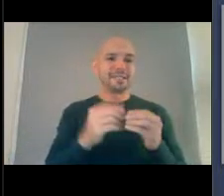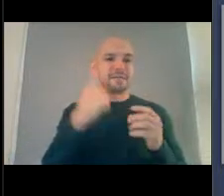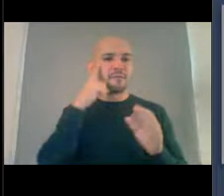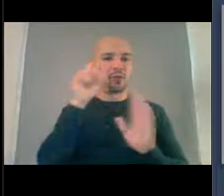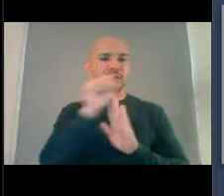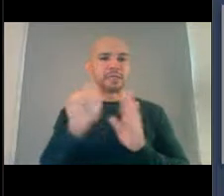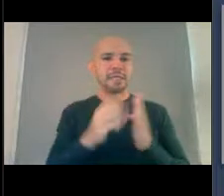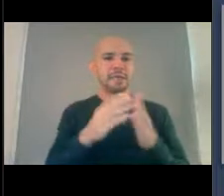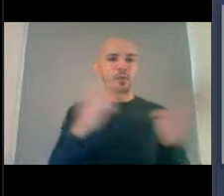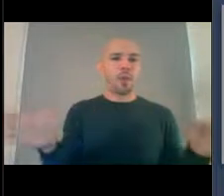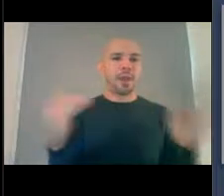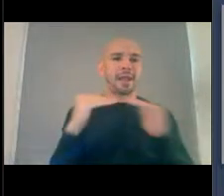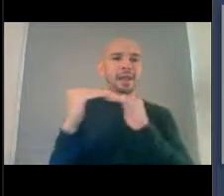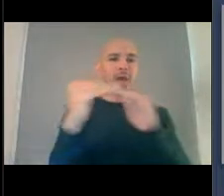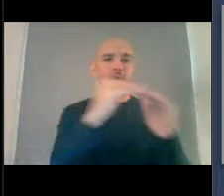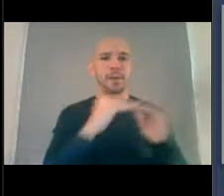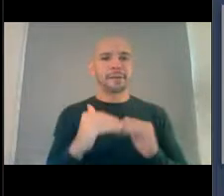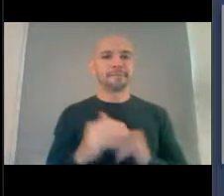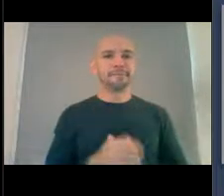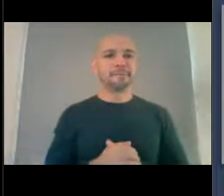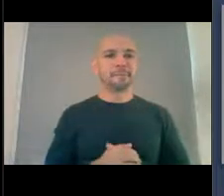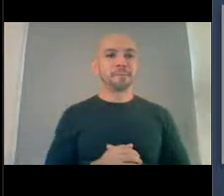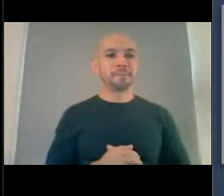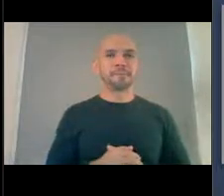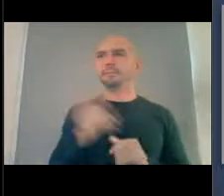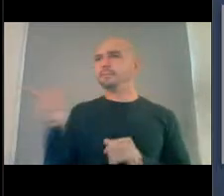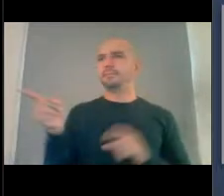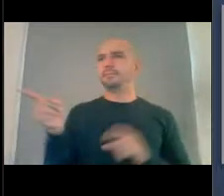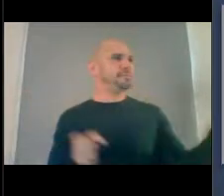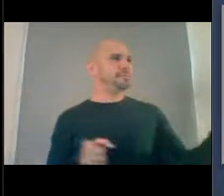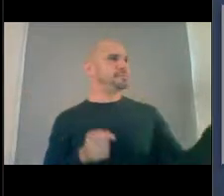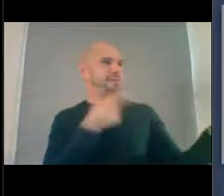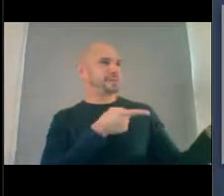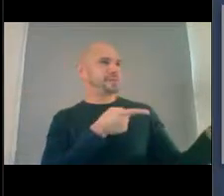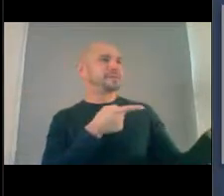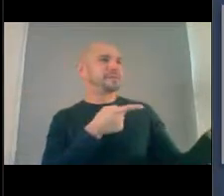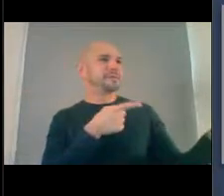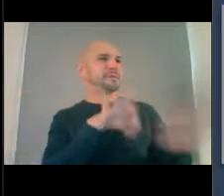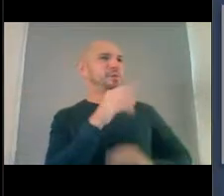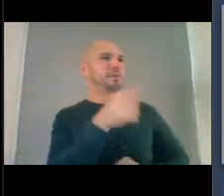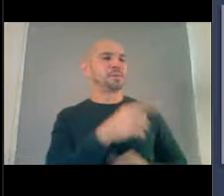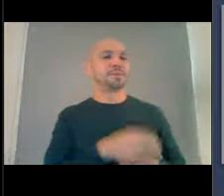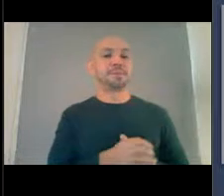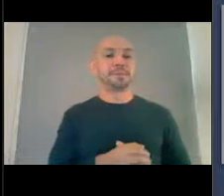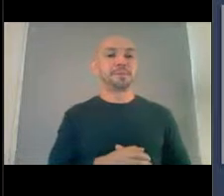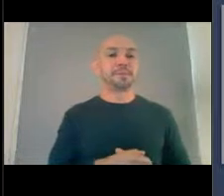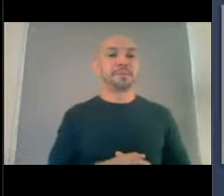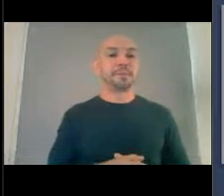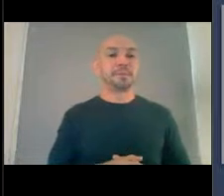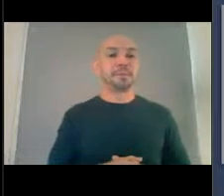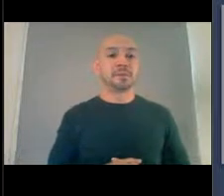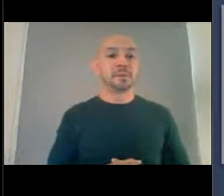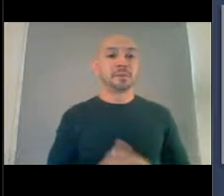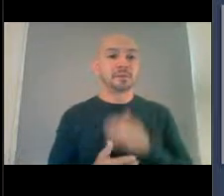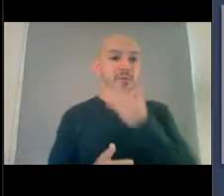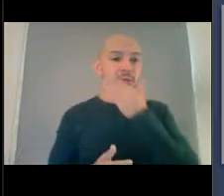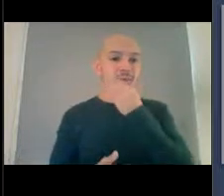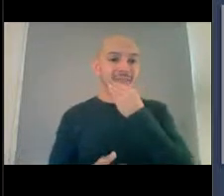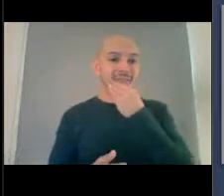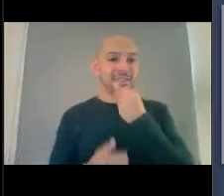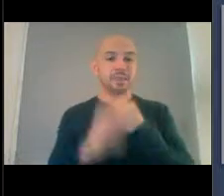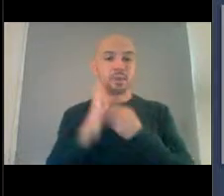there you are looking over here you're not there yeah i mean you blew down um we'll have remarks